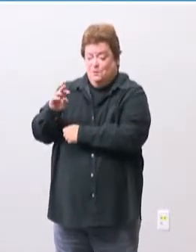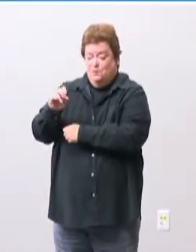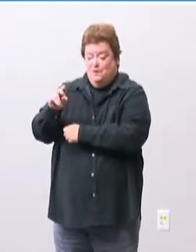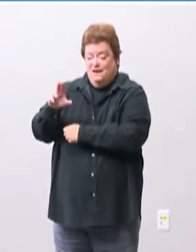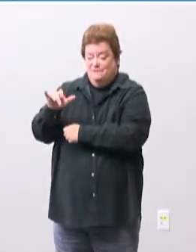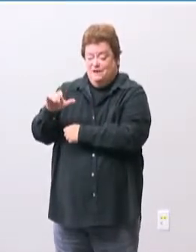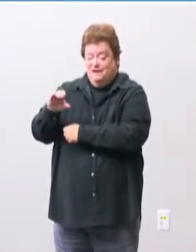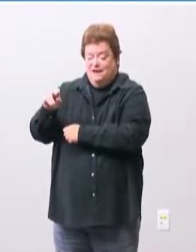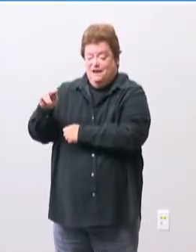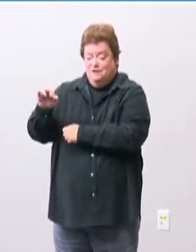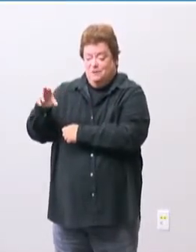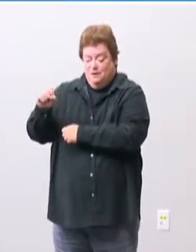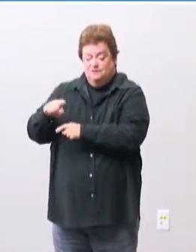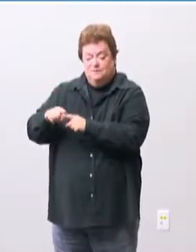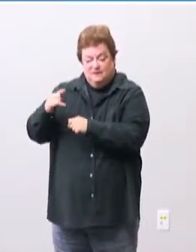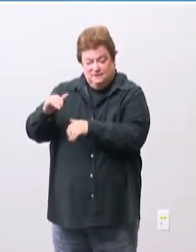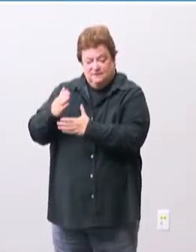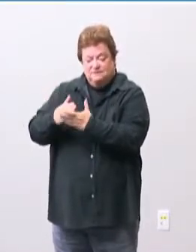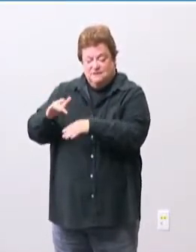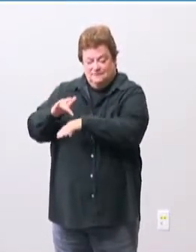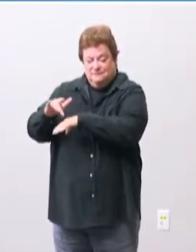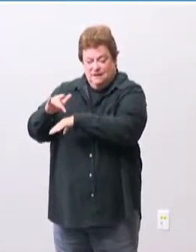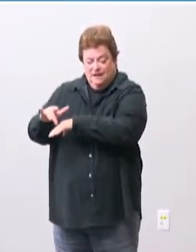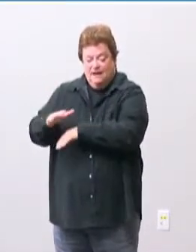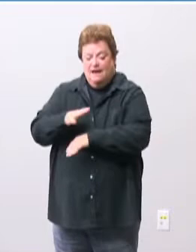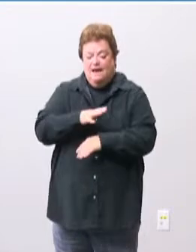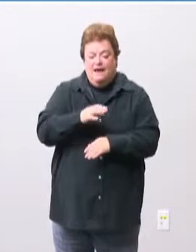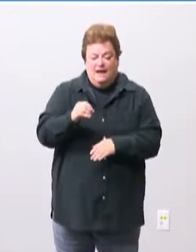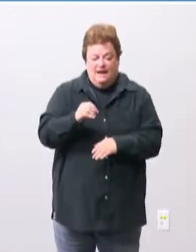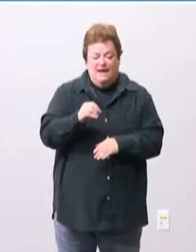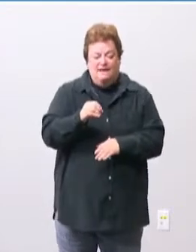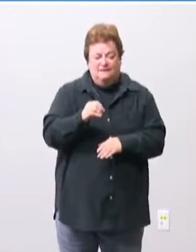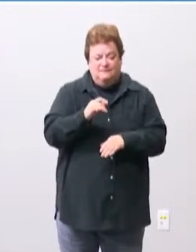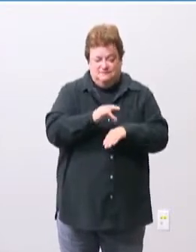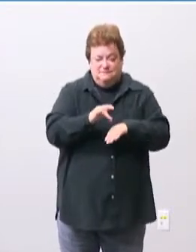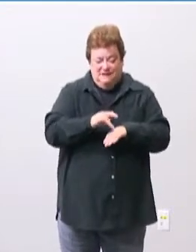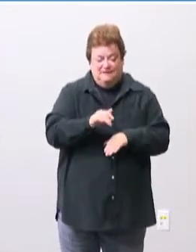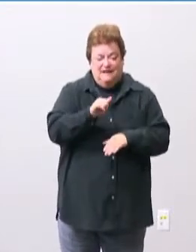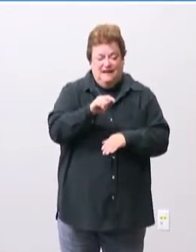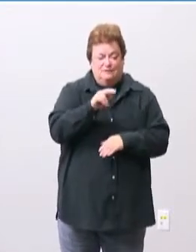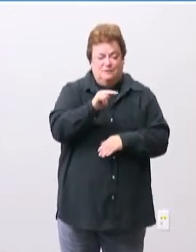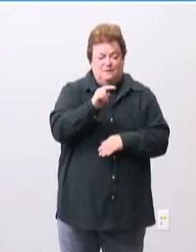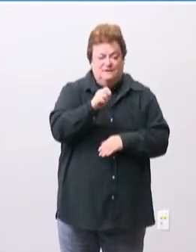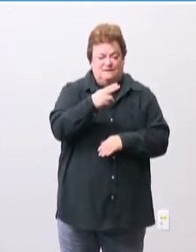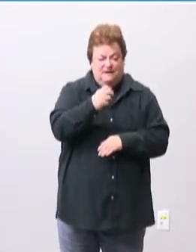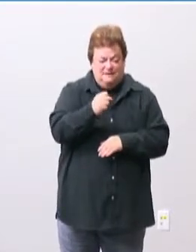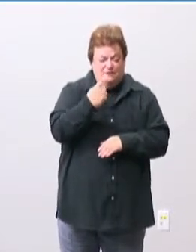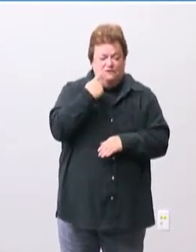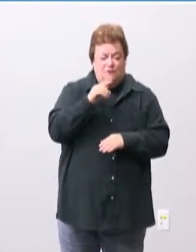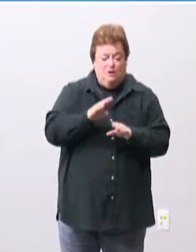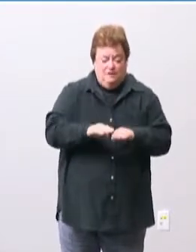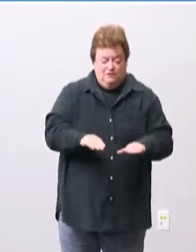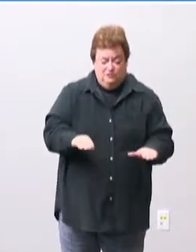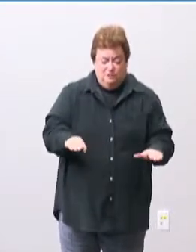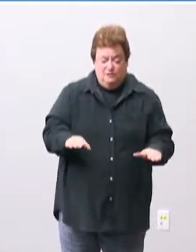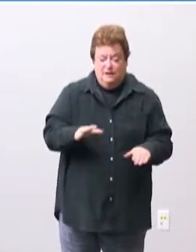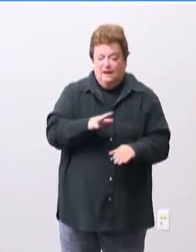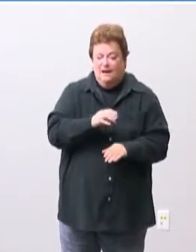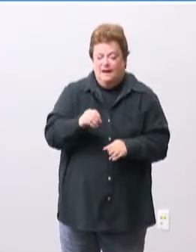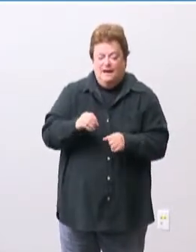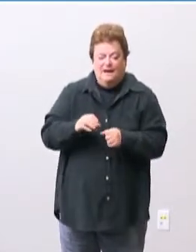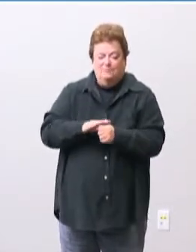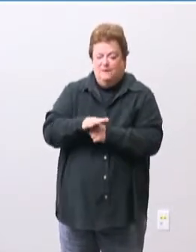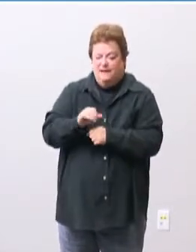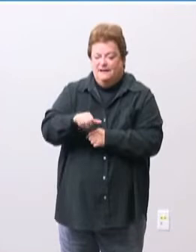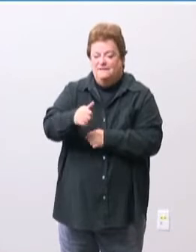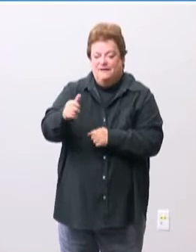some space available and some space for Northeast High on Saturday for children. And there's plenty of places